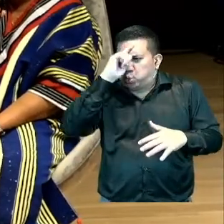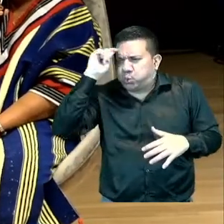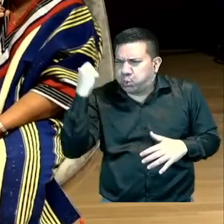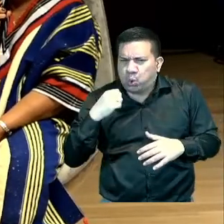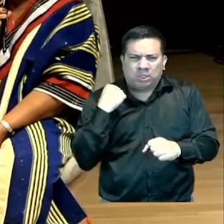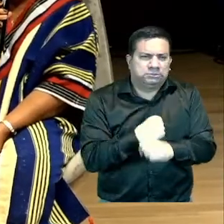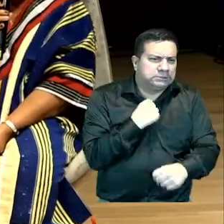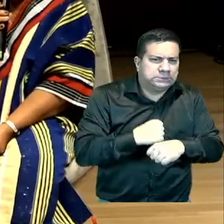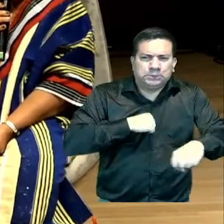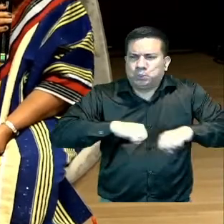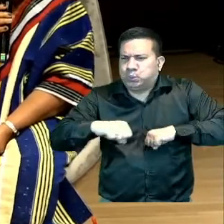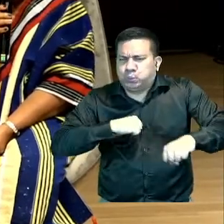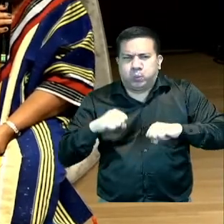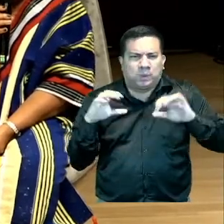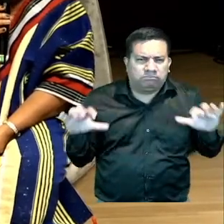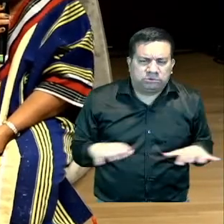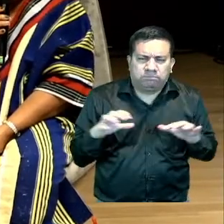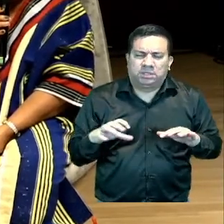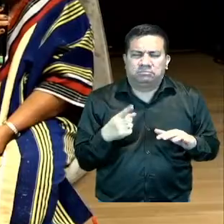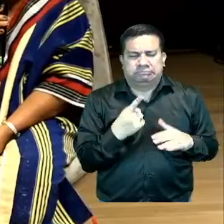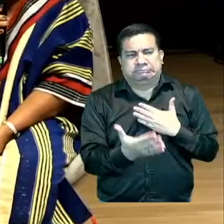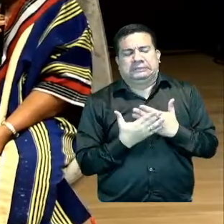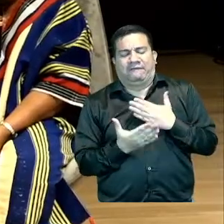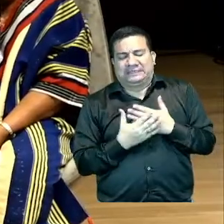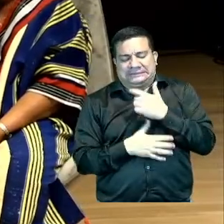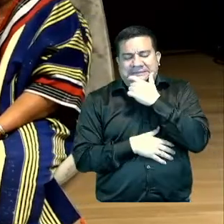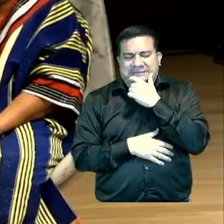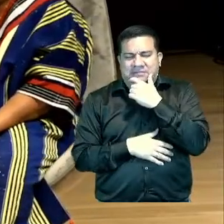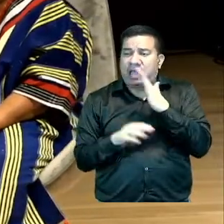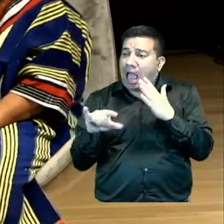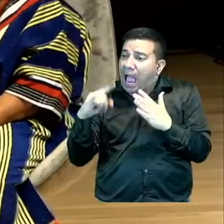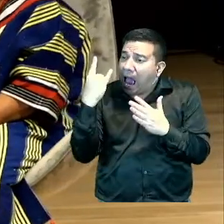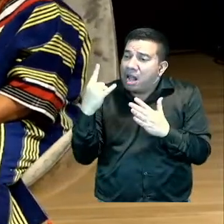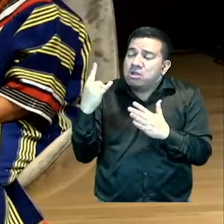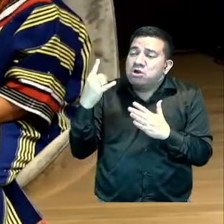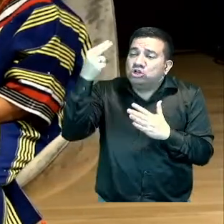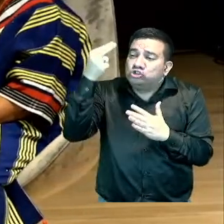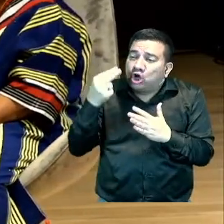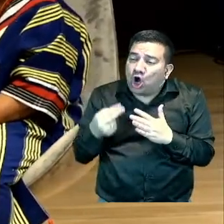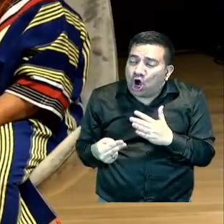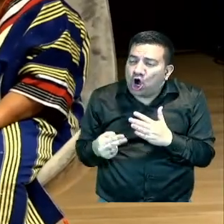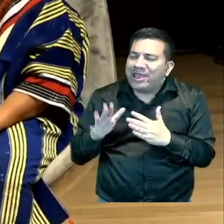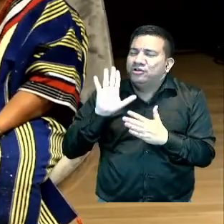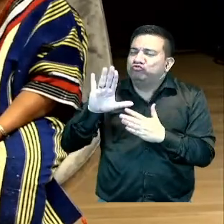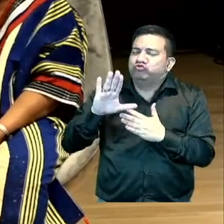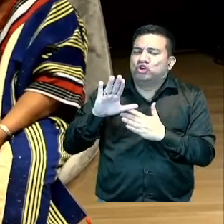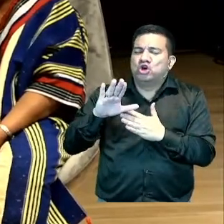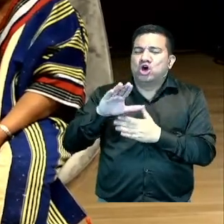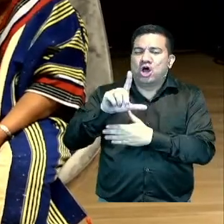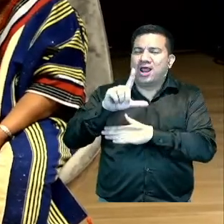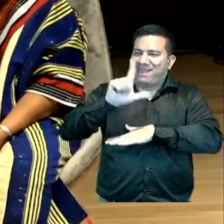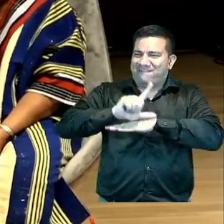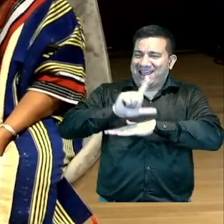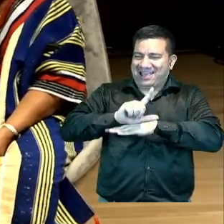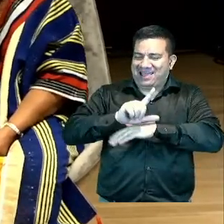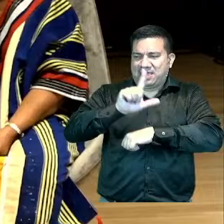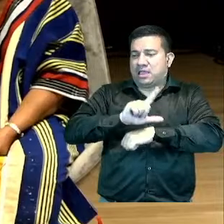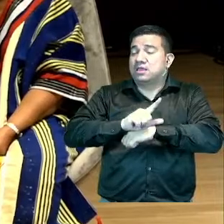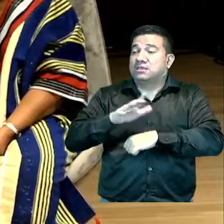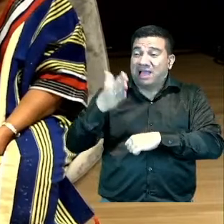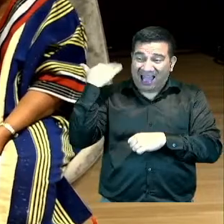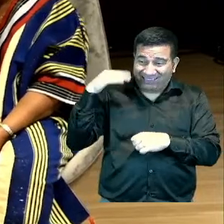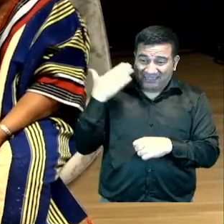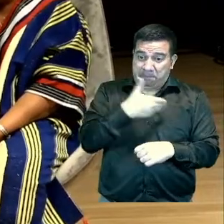And if you know anything about the history of Liberia, our former president was the first woman to